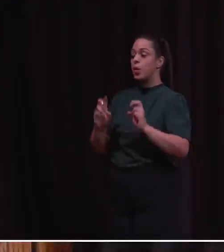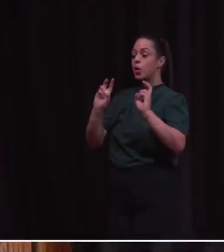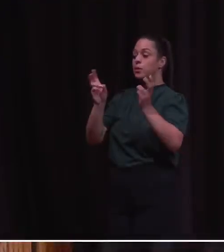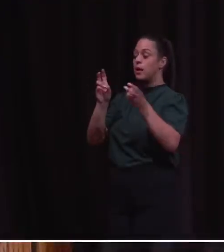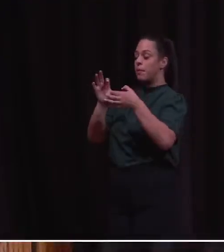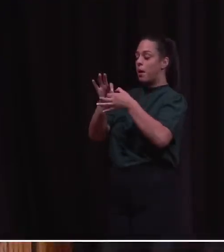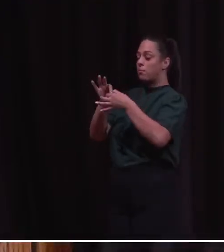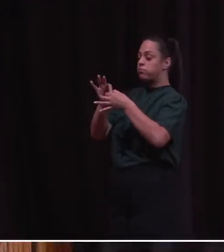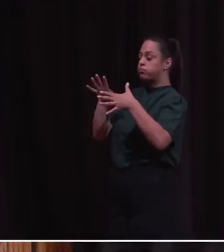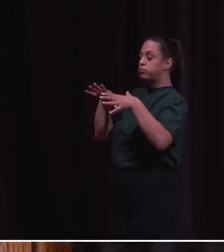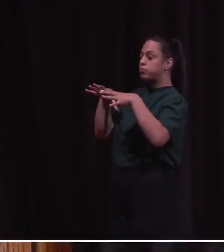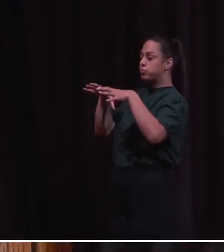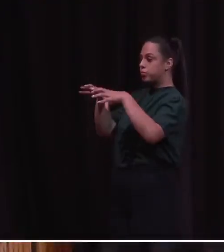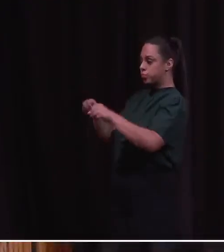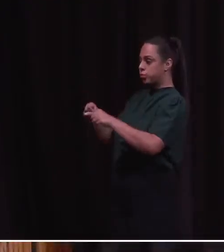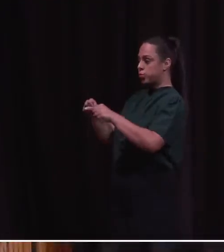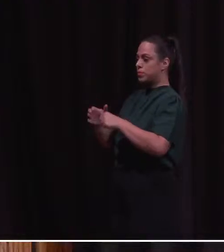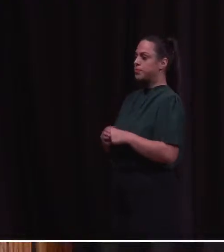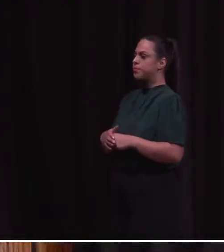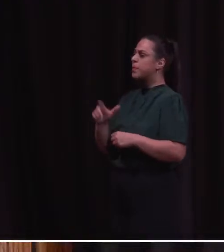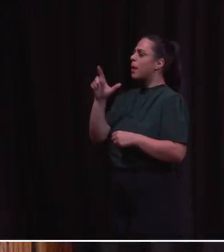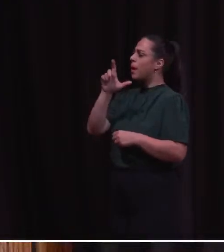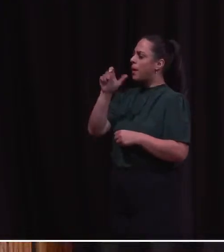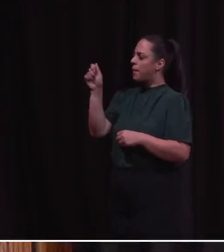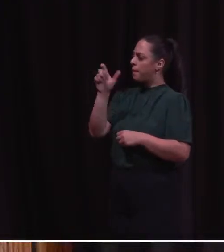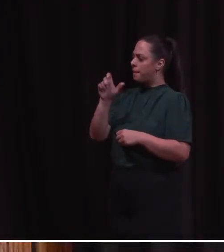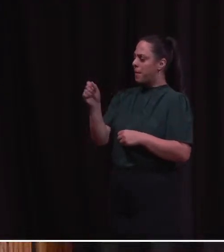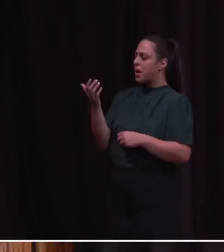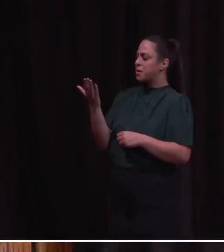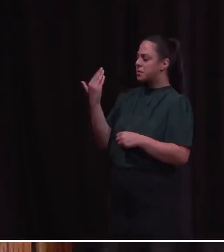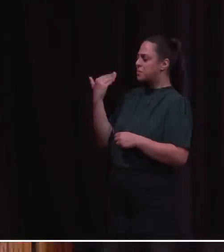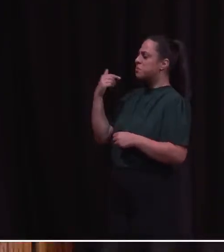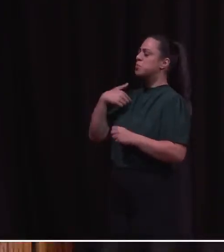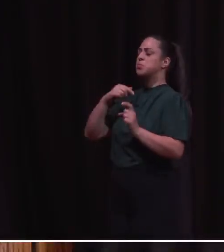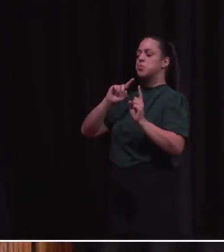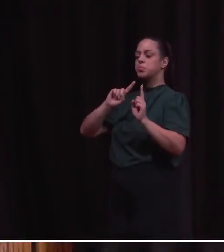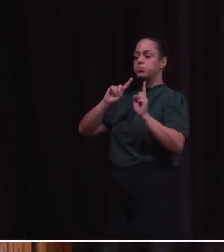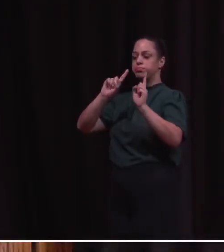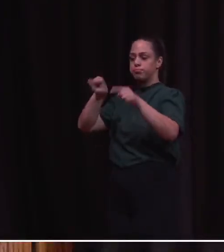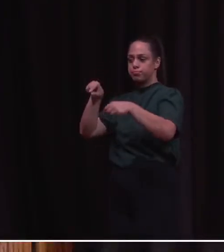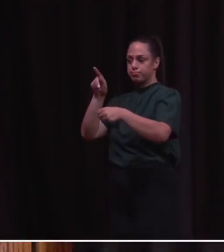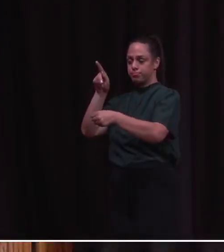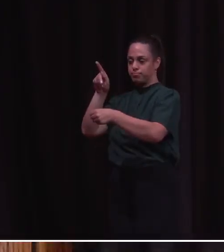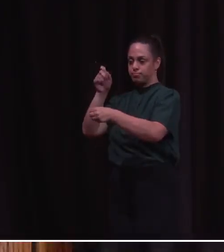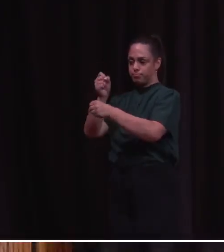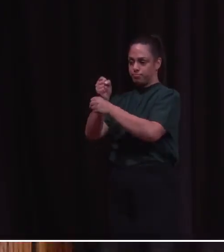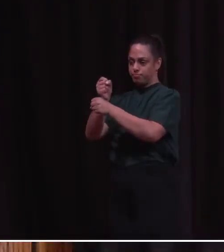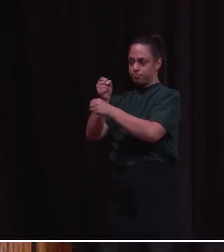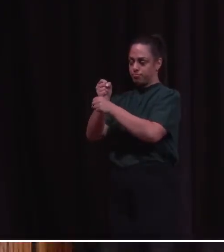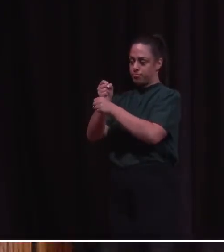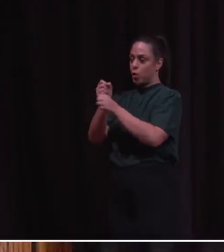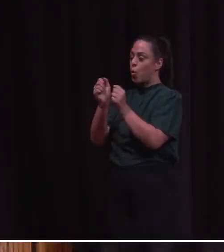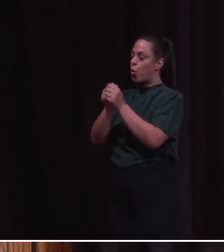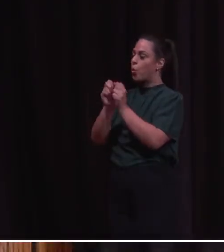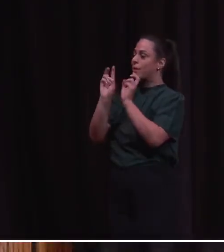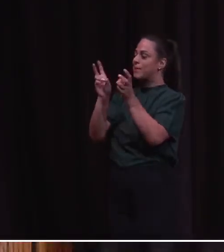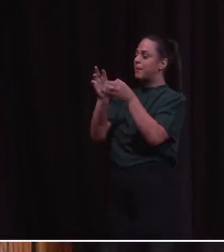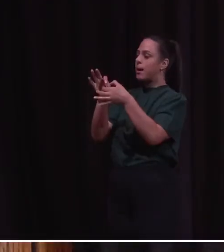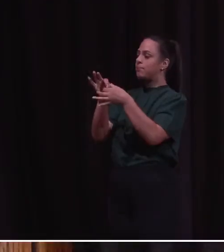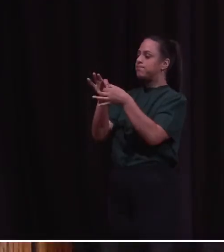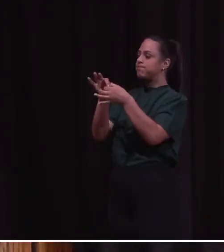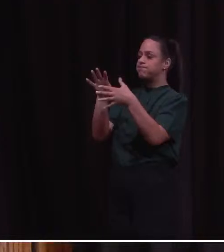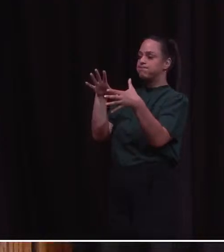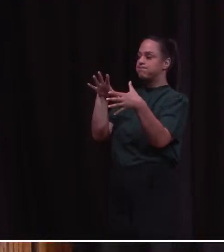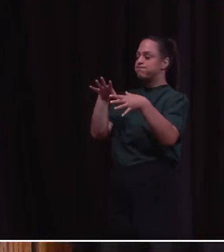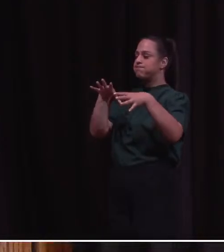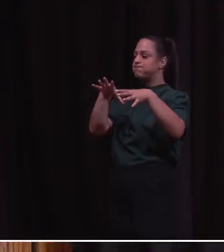A couple of months ago, I was part of a panel on the decolonial, and somebody,